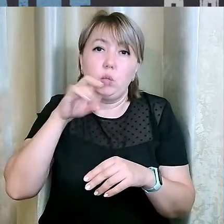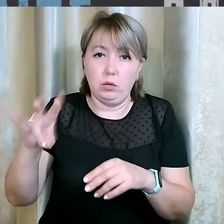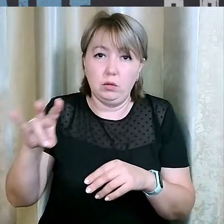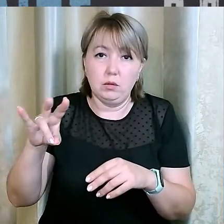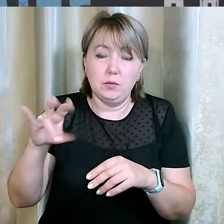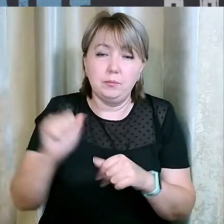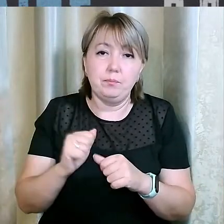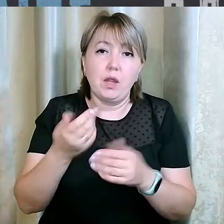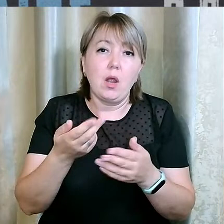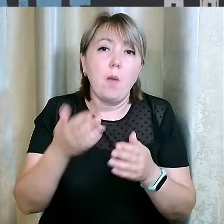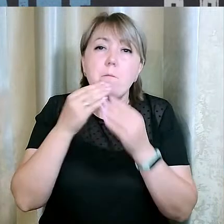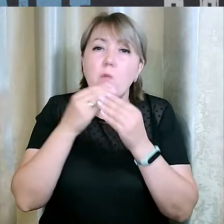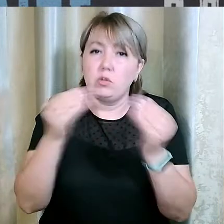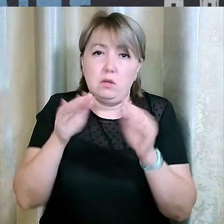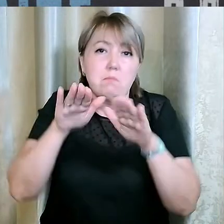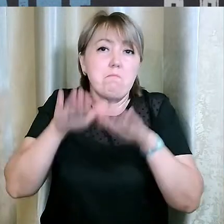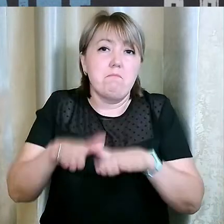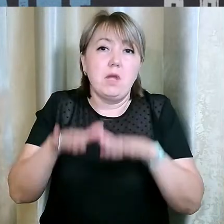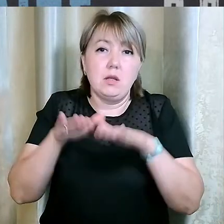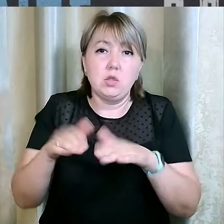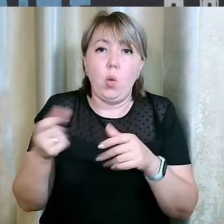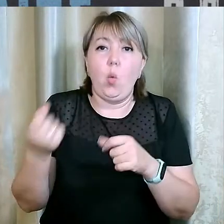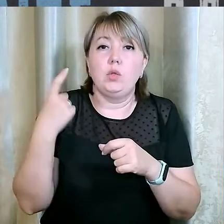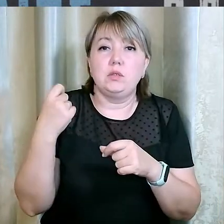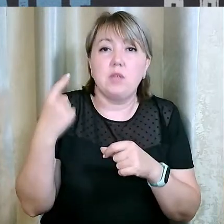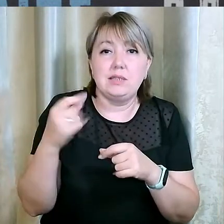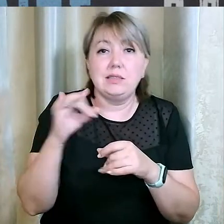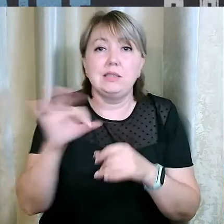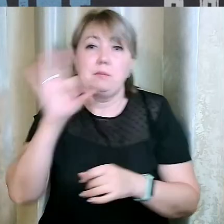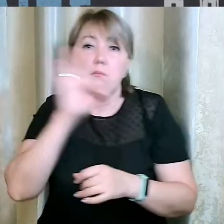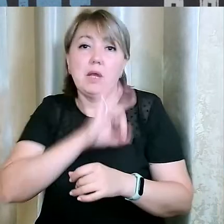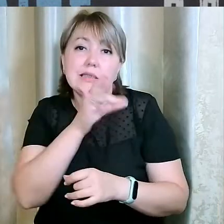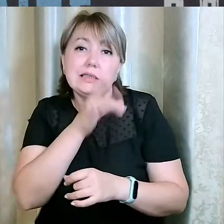almost identical threshing figures of 350 and